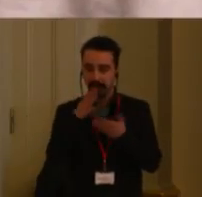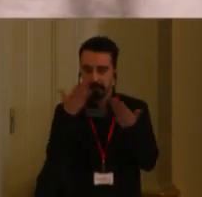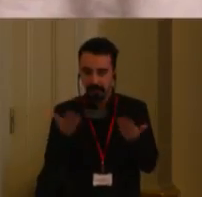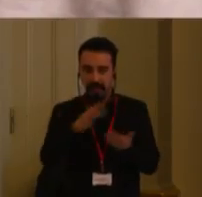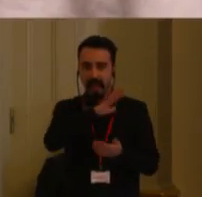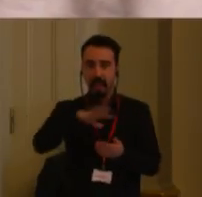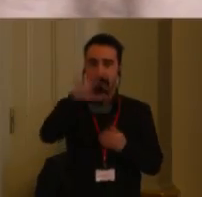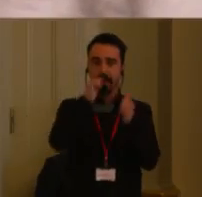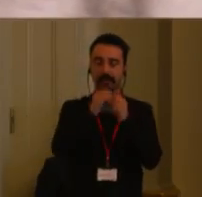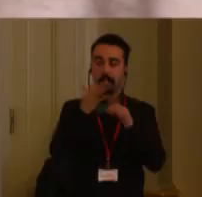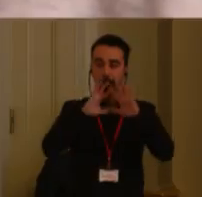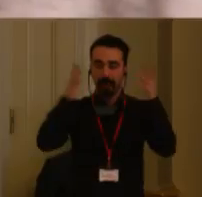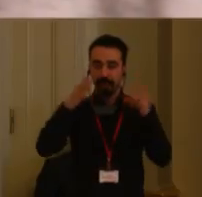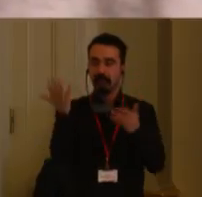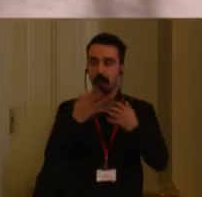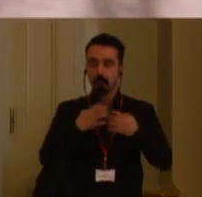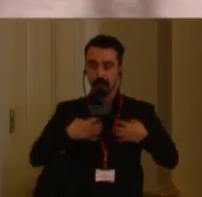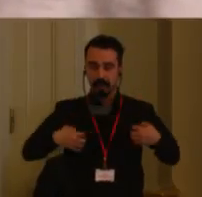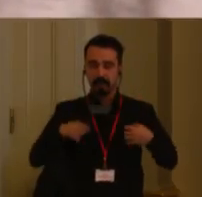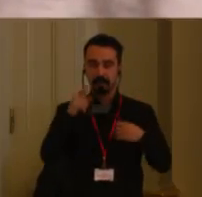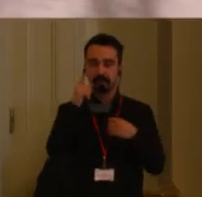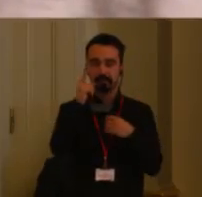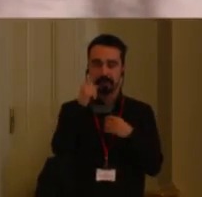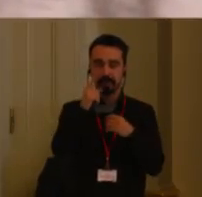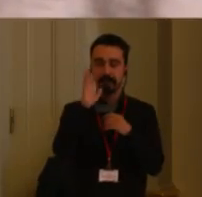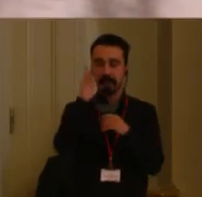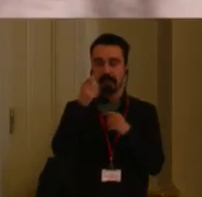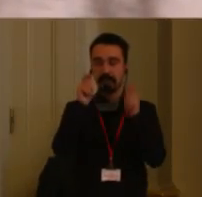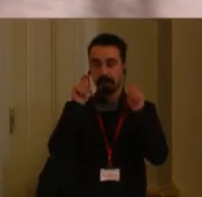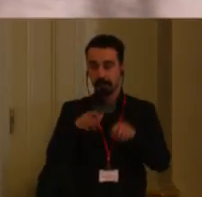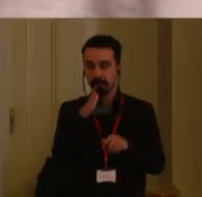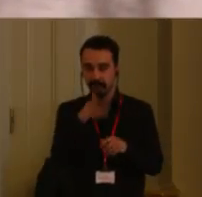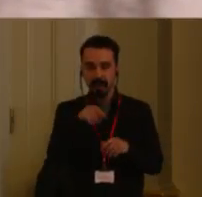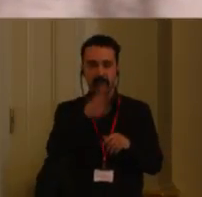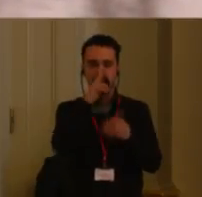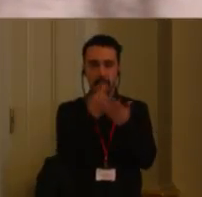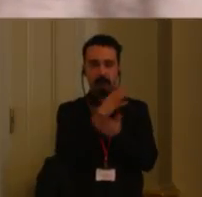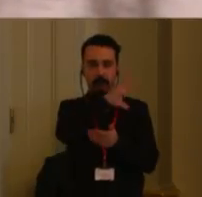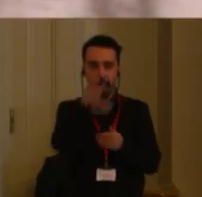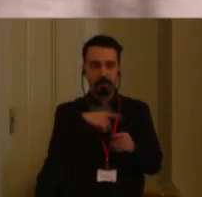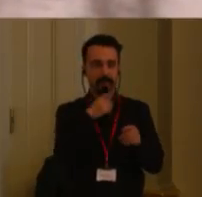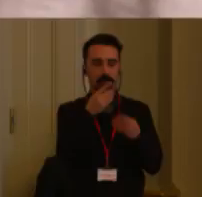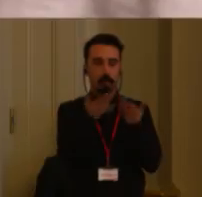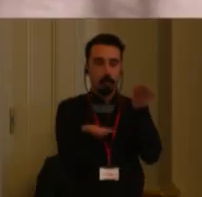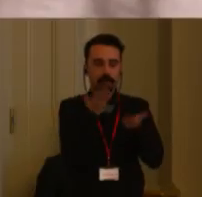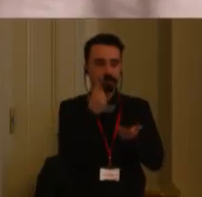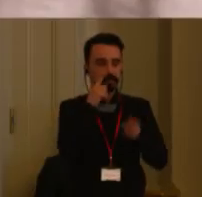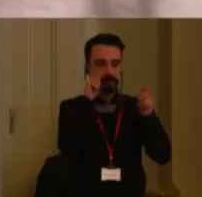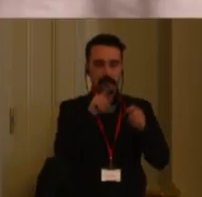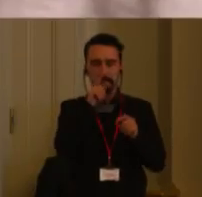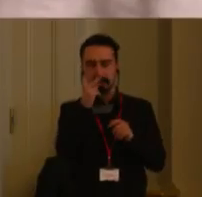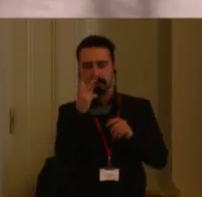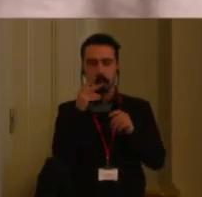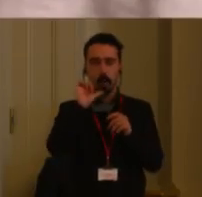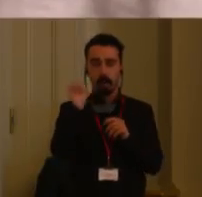You'll hear much more about the detailed findings today, but there are just a few things that stand out. Firstly, the